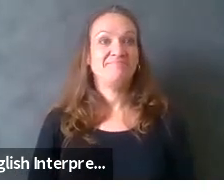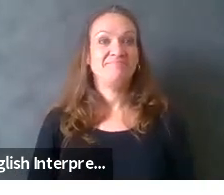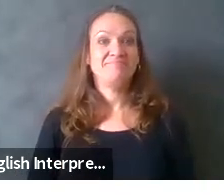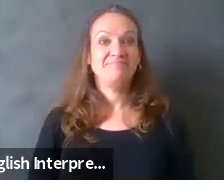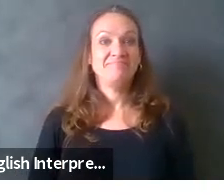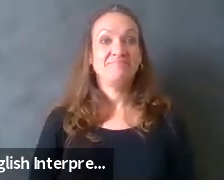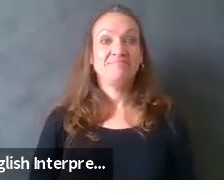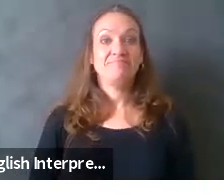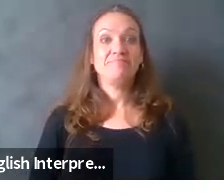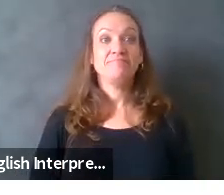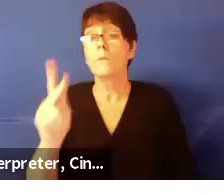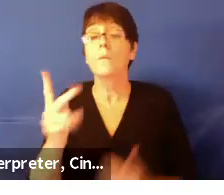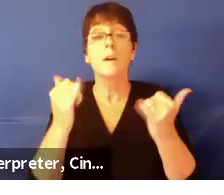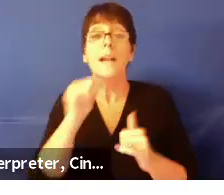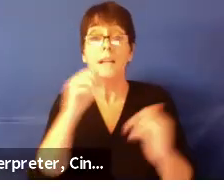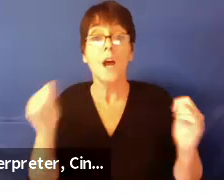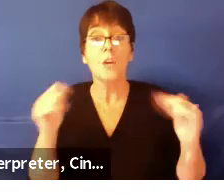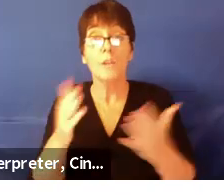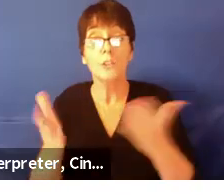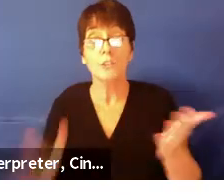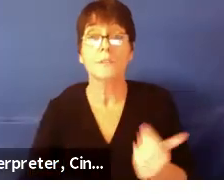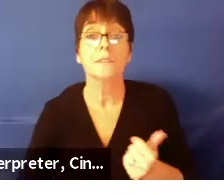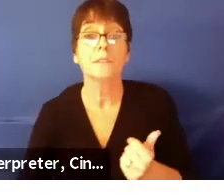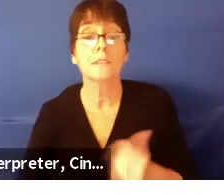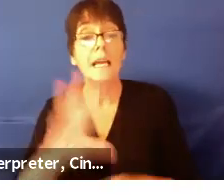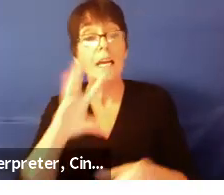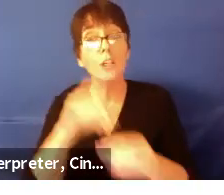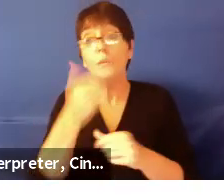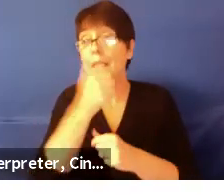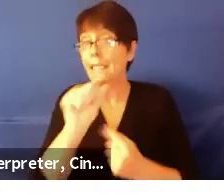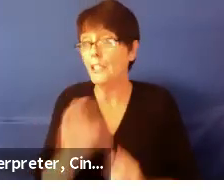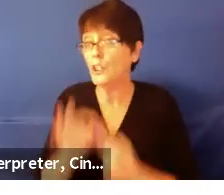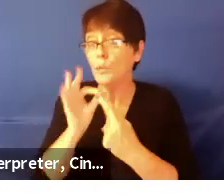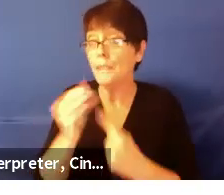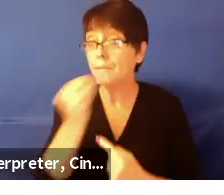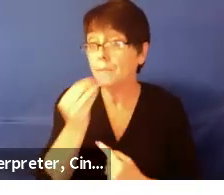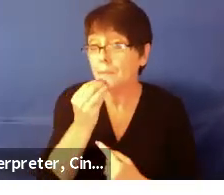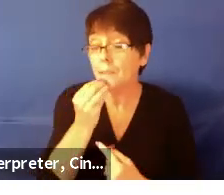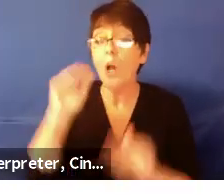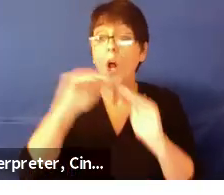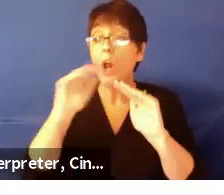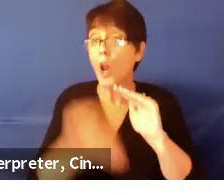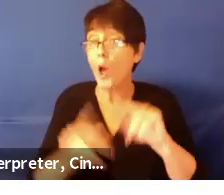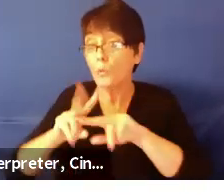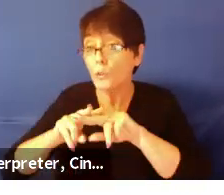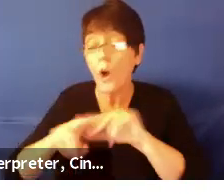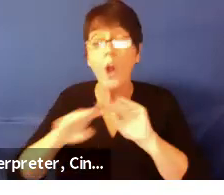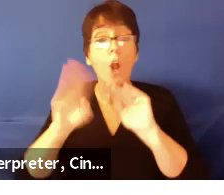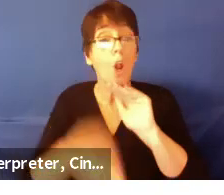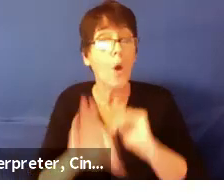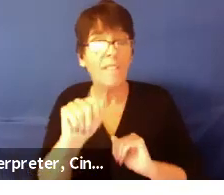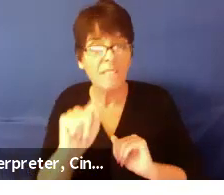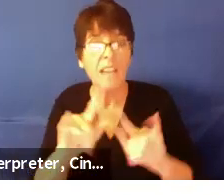Okay, non-congregate services also include any kind of unique diets, low sodium, low fat,